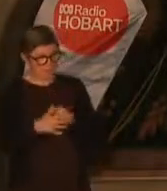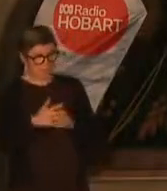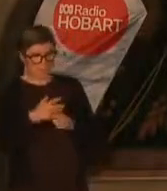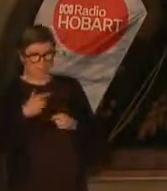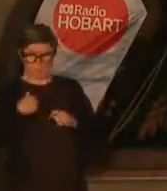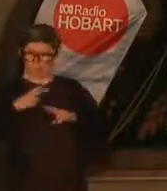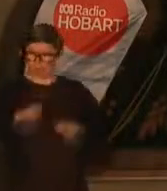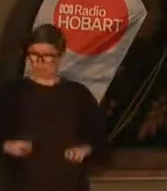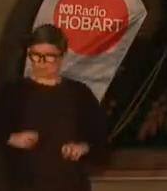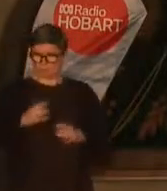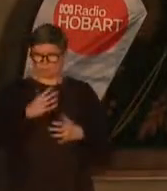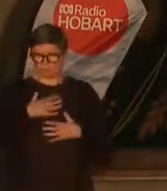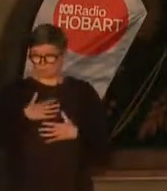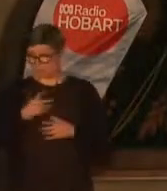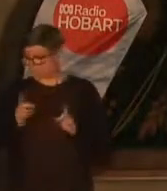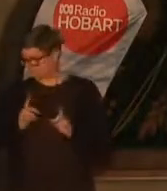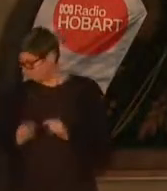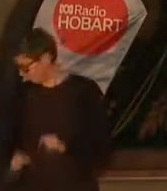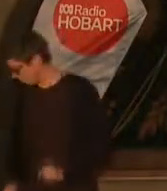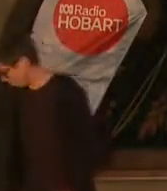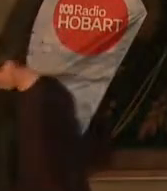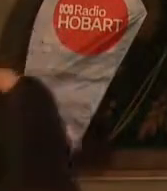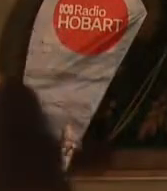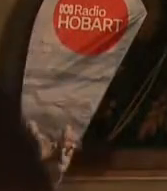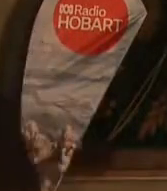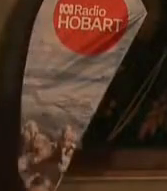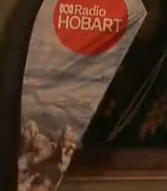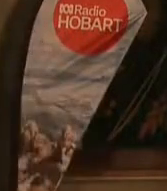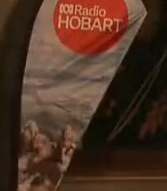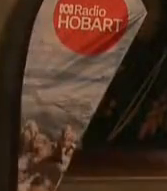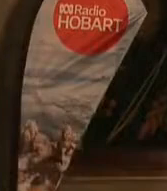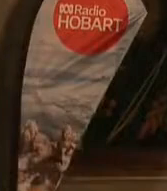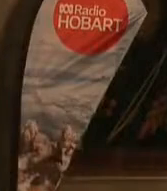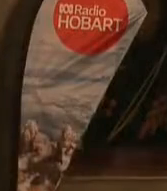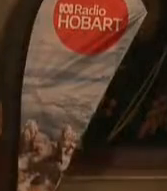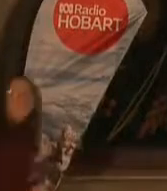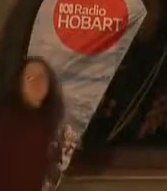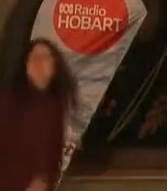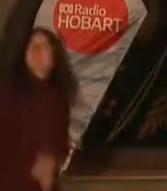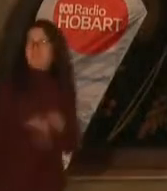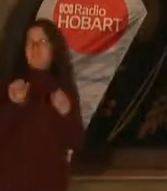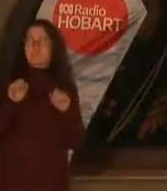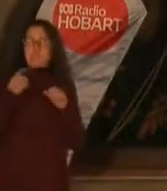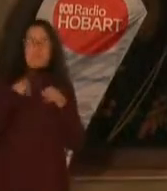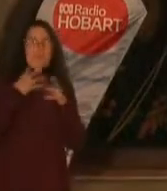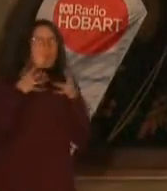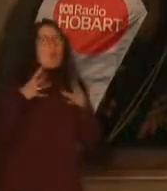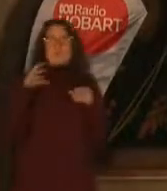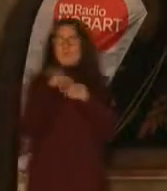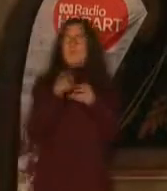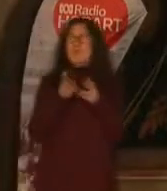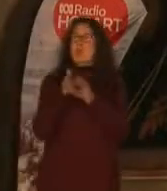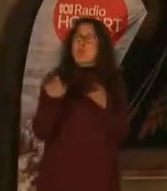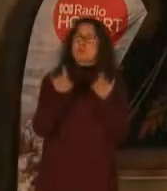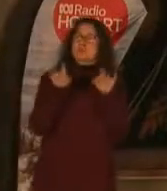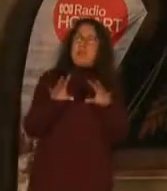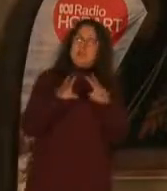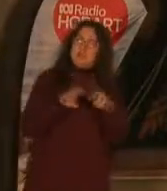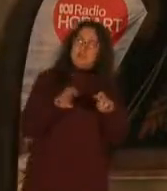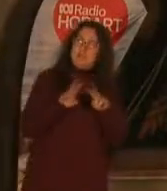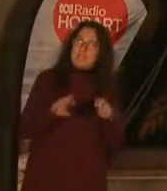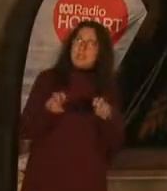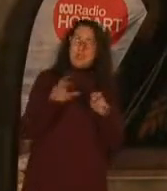carries through to science today? It does carry through. I've been involved a lot through different the Australian Research Council and others in